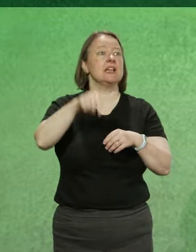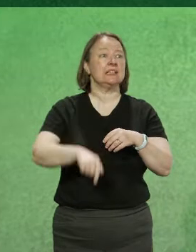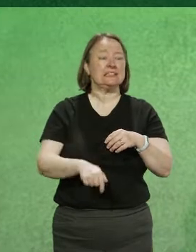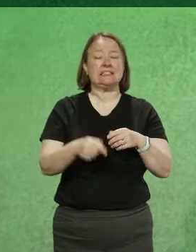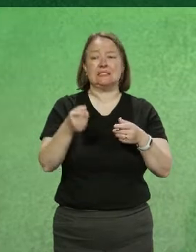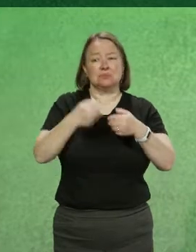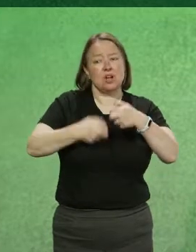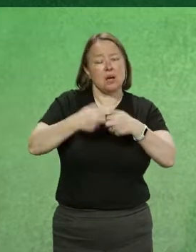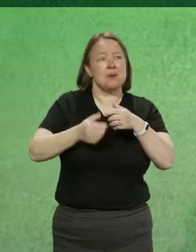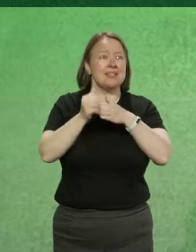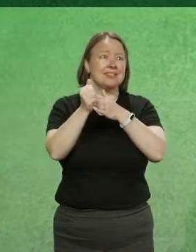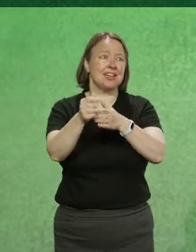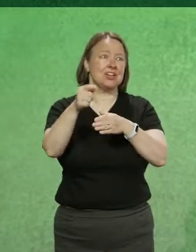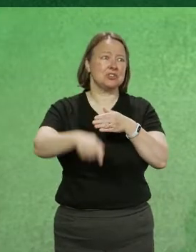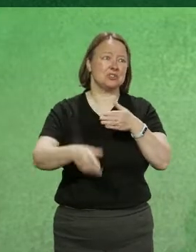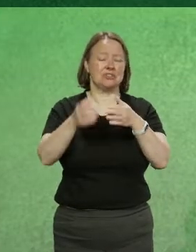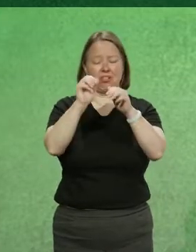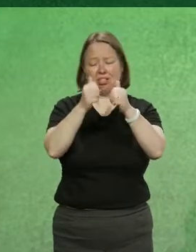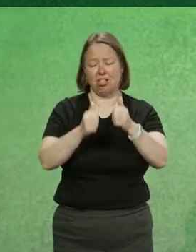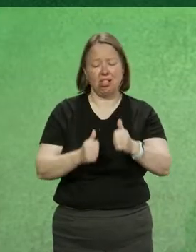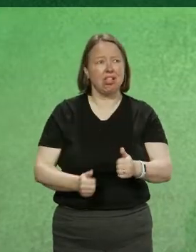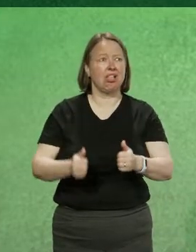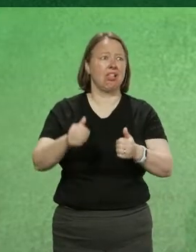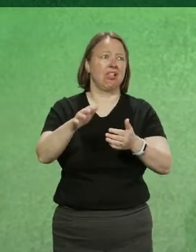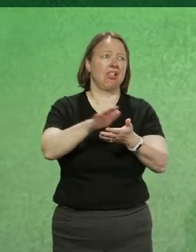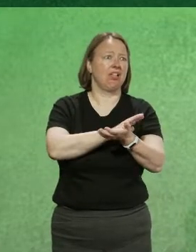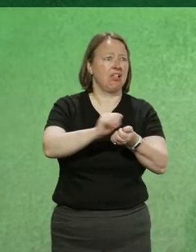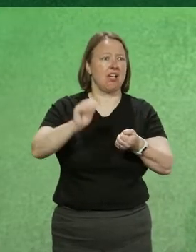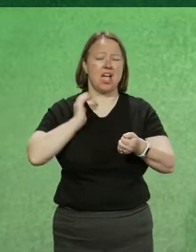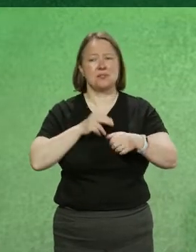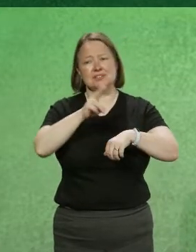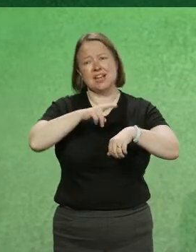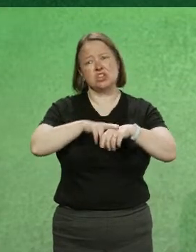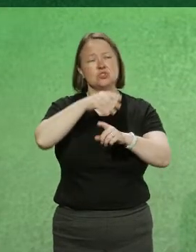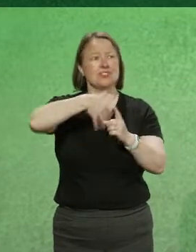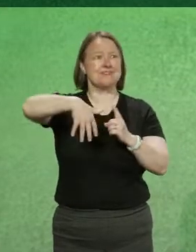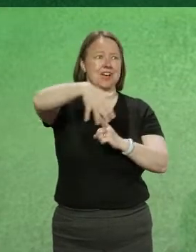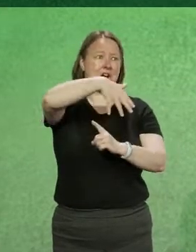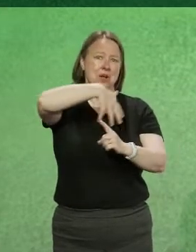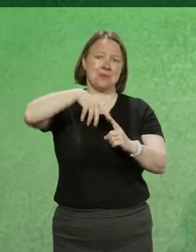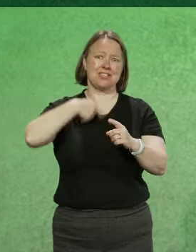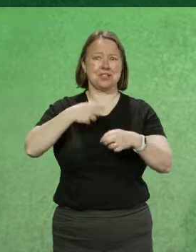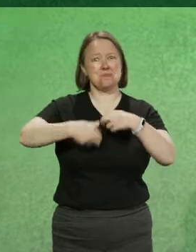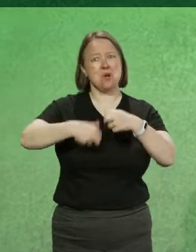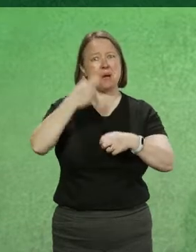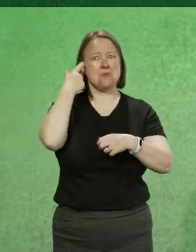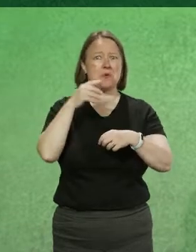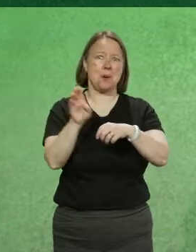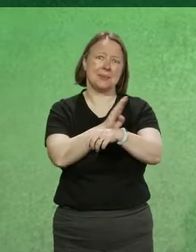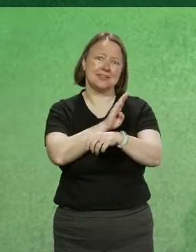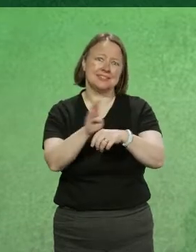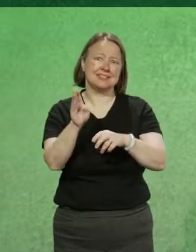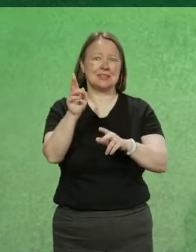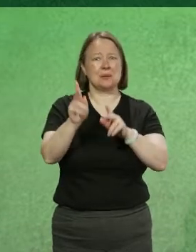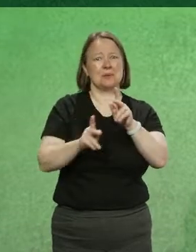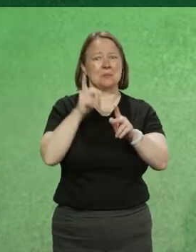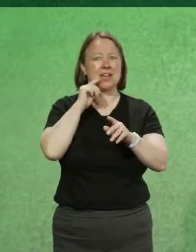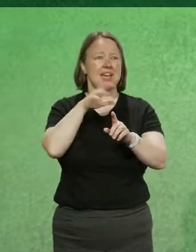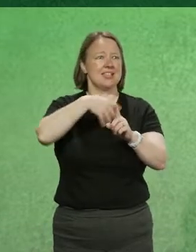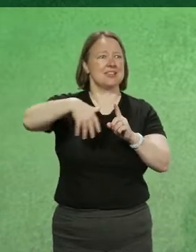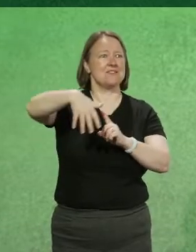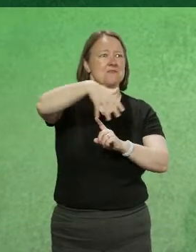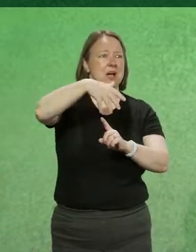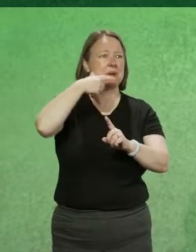to the deterioration and the contamination of the natural environment, causing problems for businesses, people, and the environment of